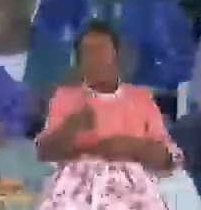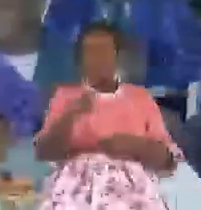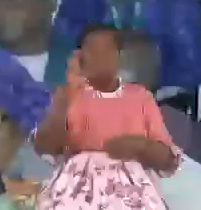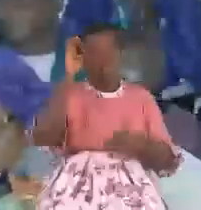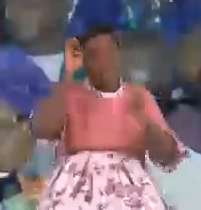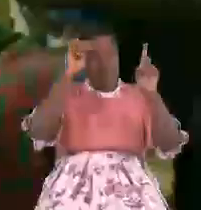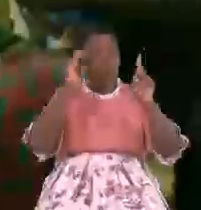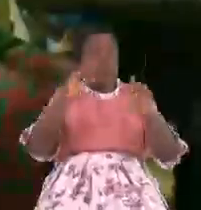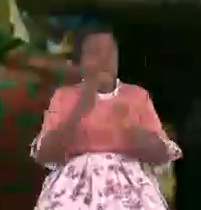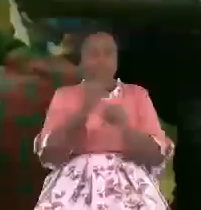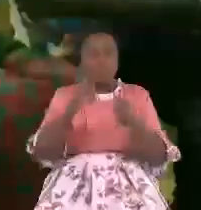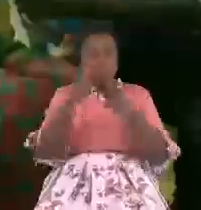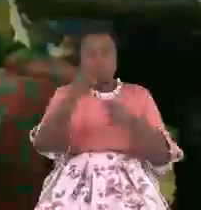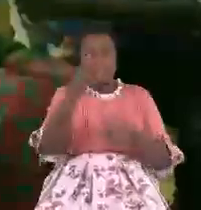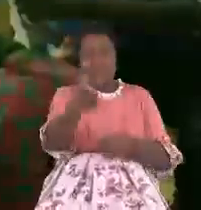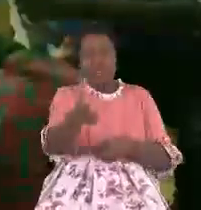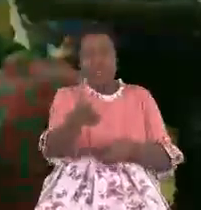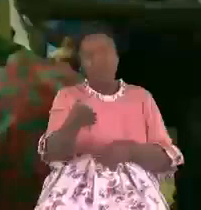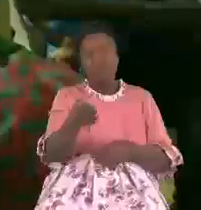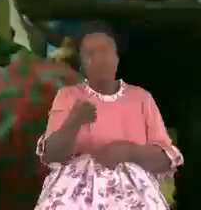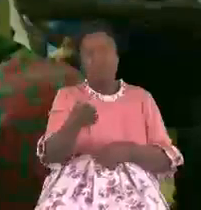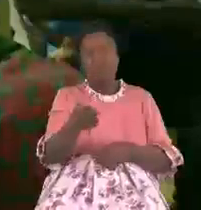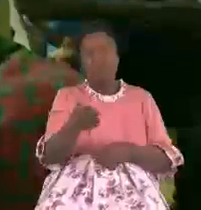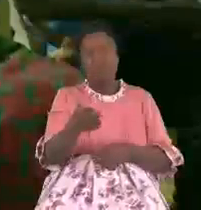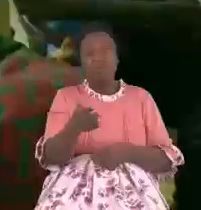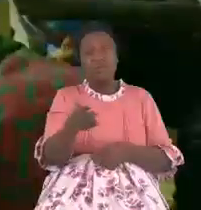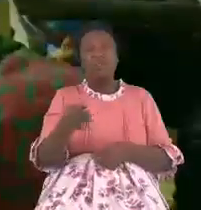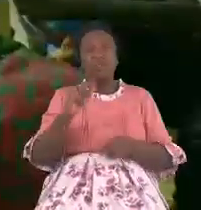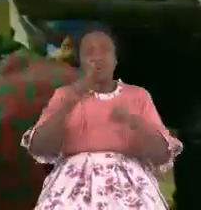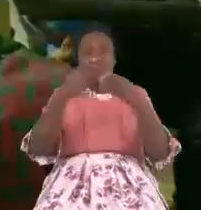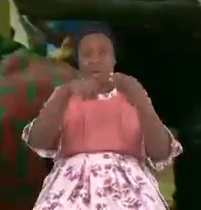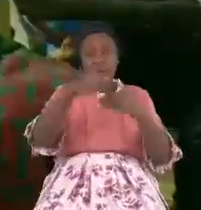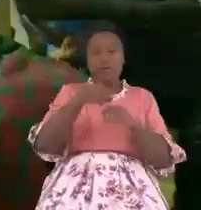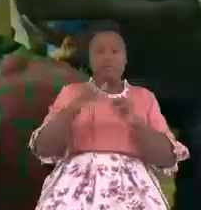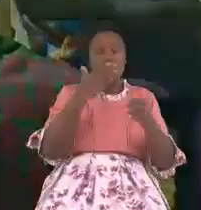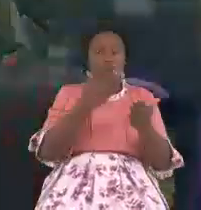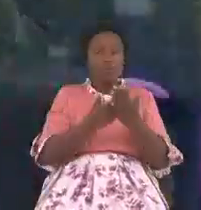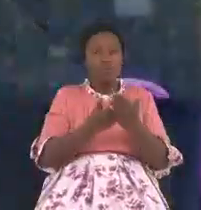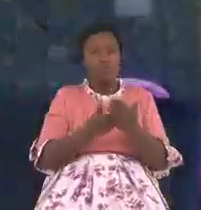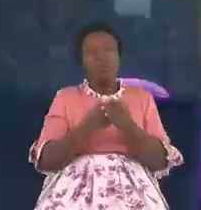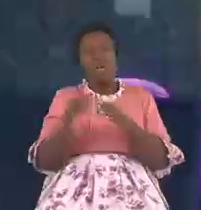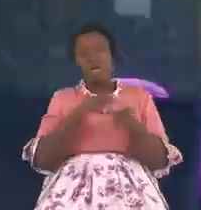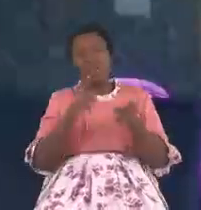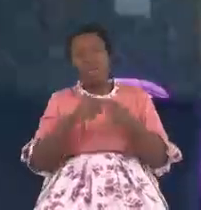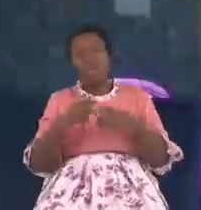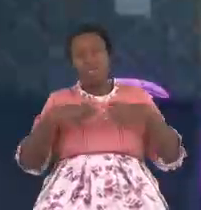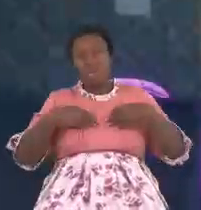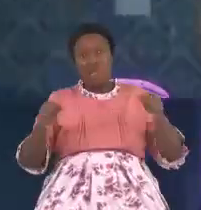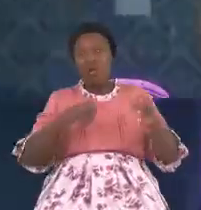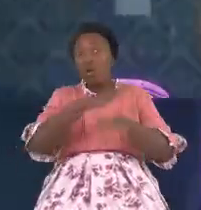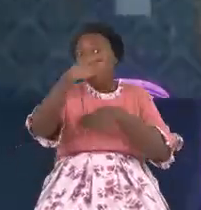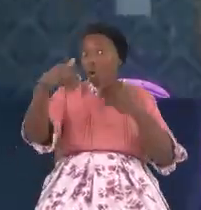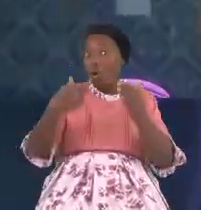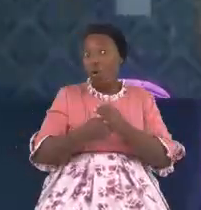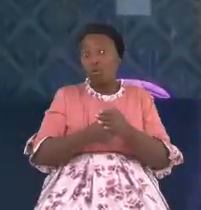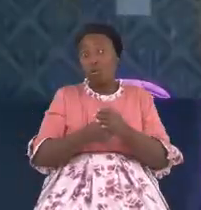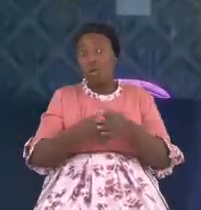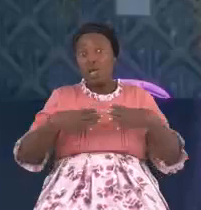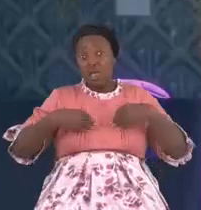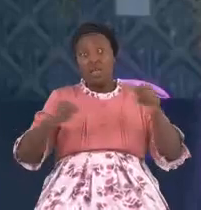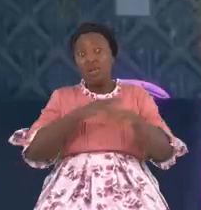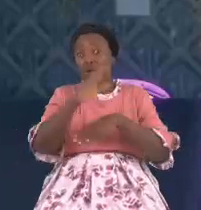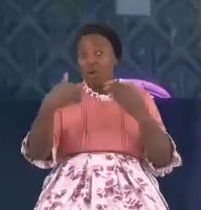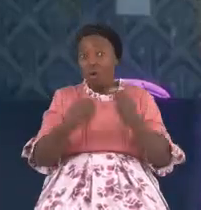you there going about doing good and healing all all the paralyzed healing all all the